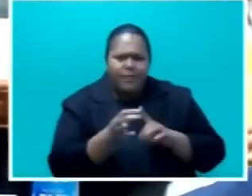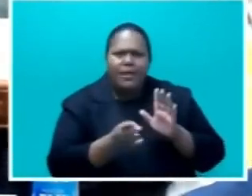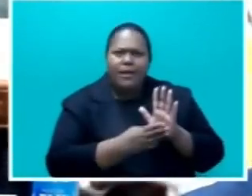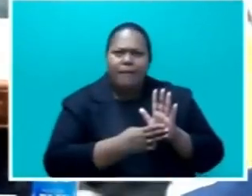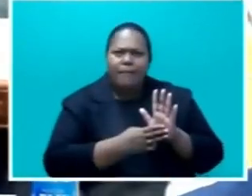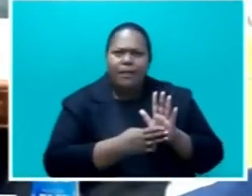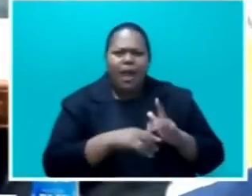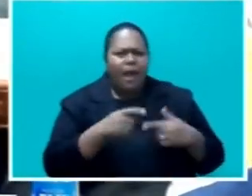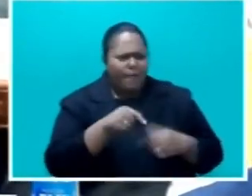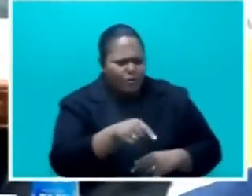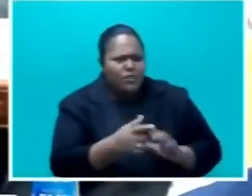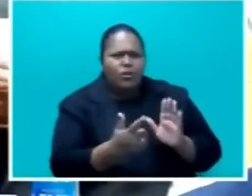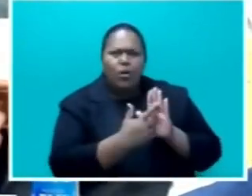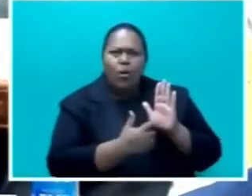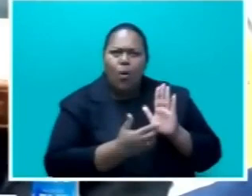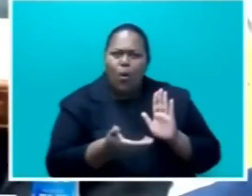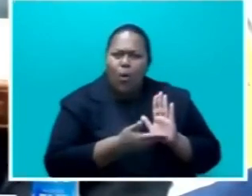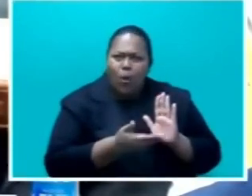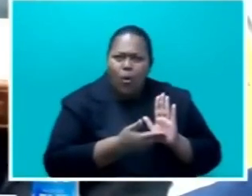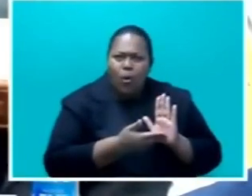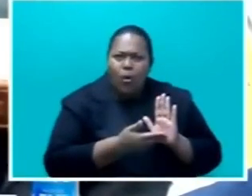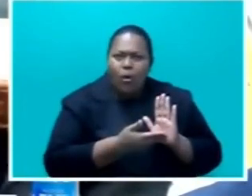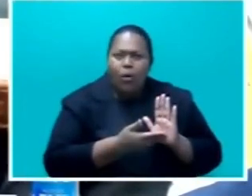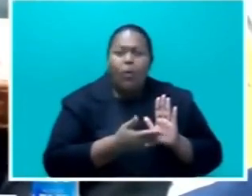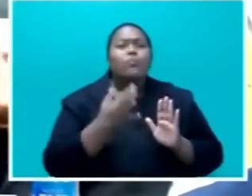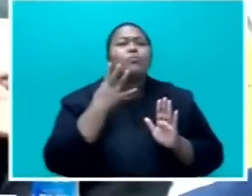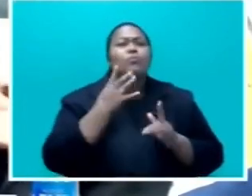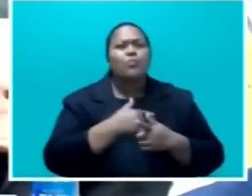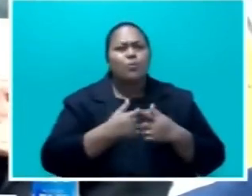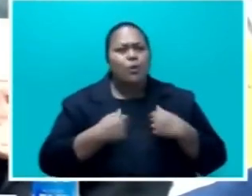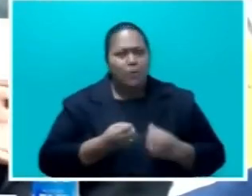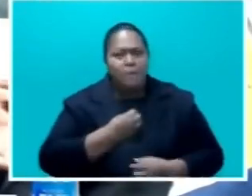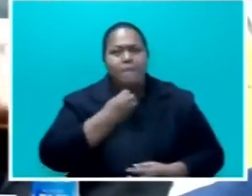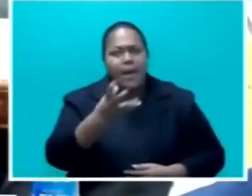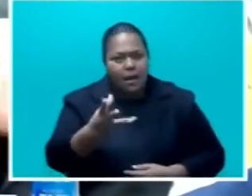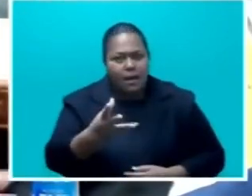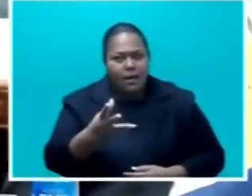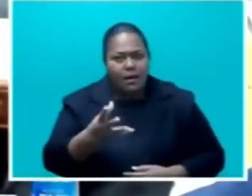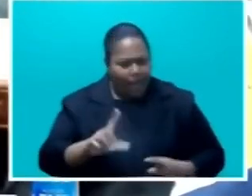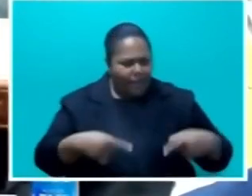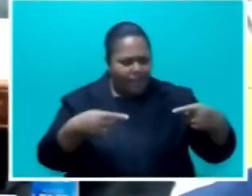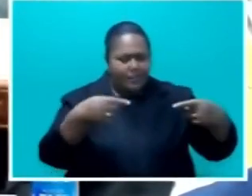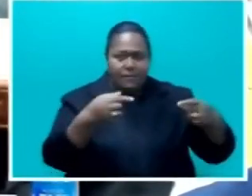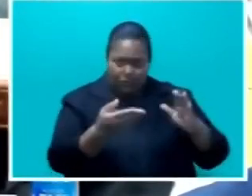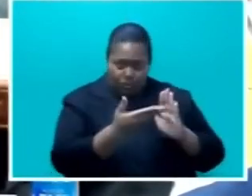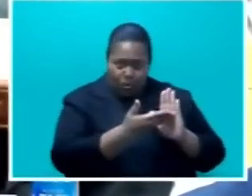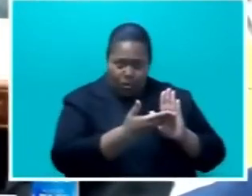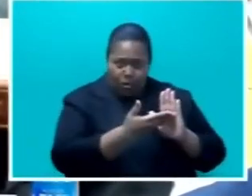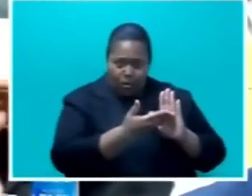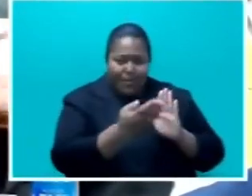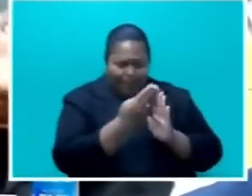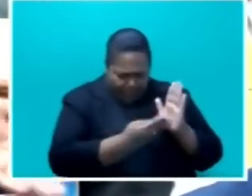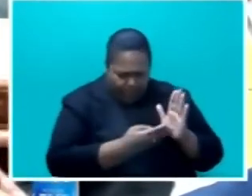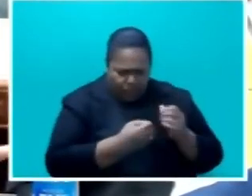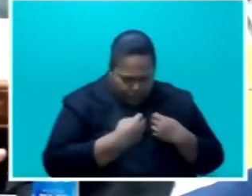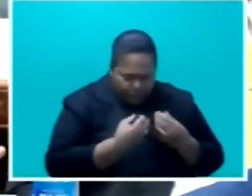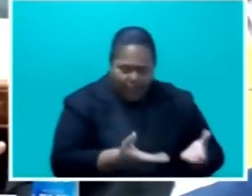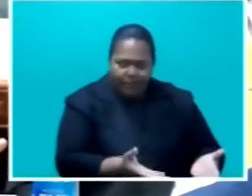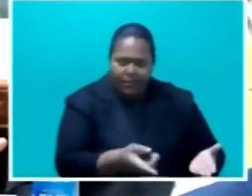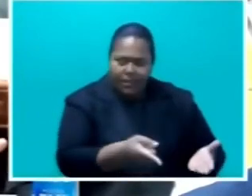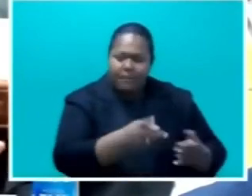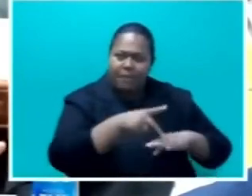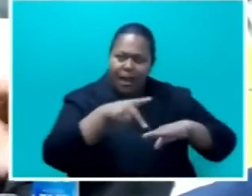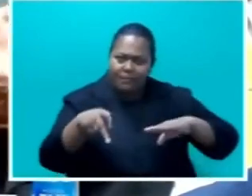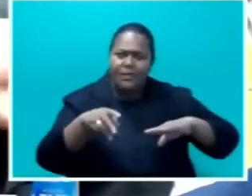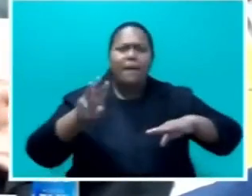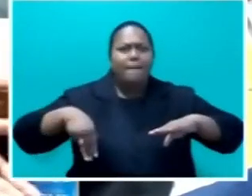about this law when we made public our statements against it. The bill was tabled in Parliament. As members of